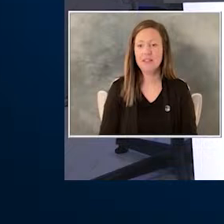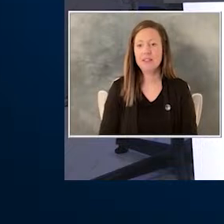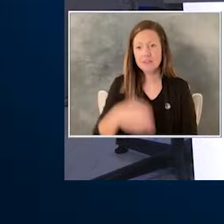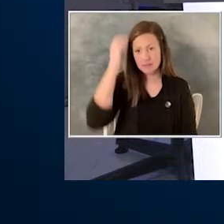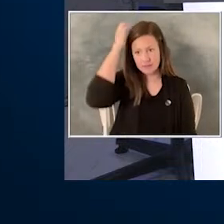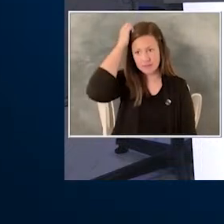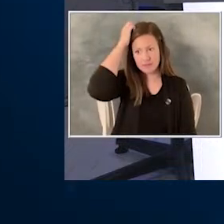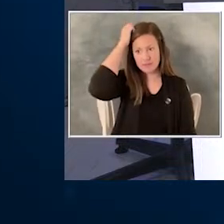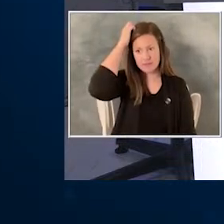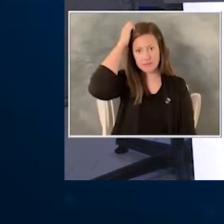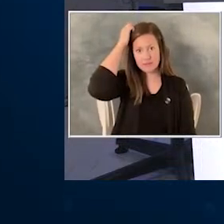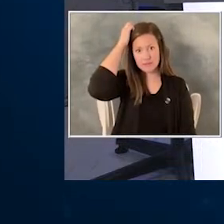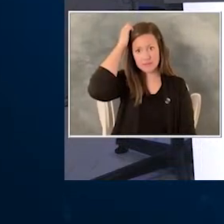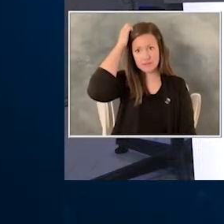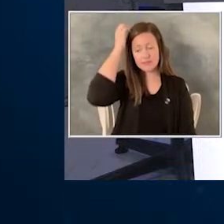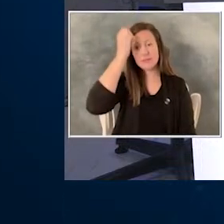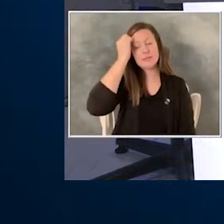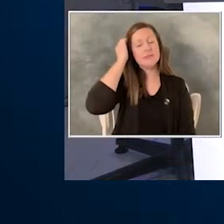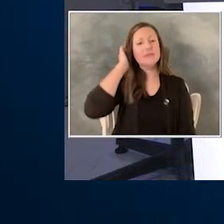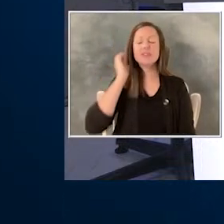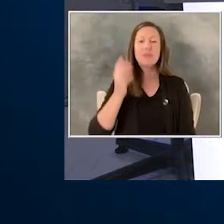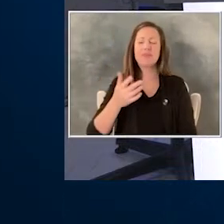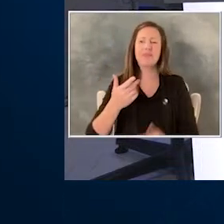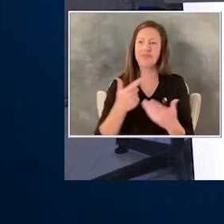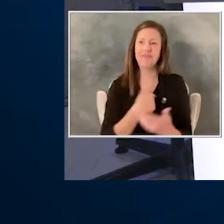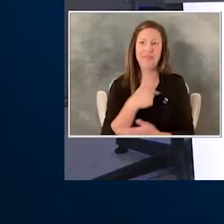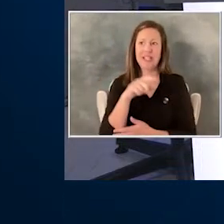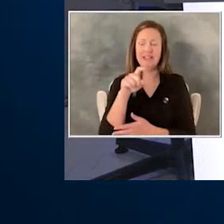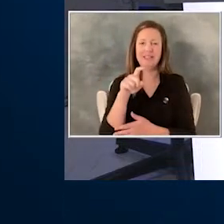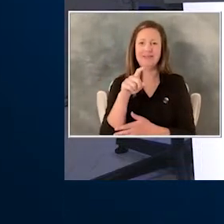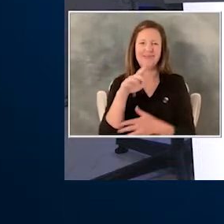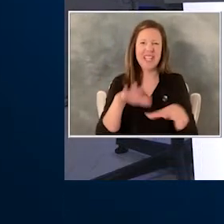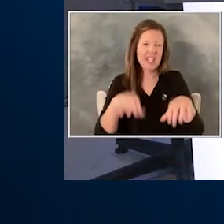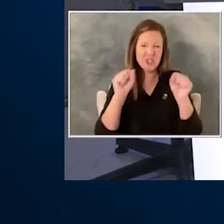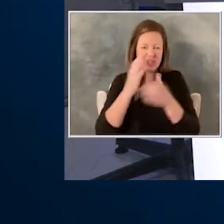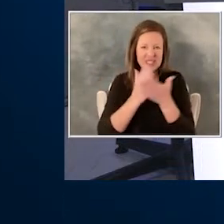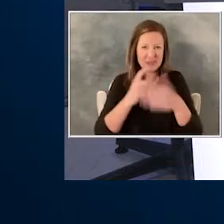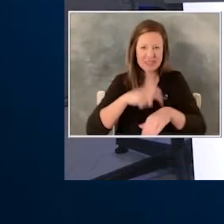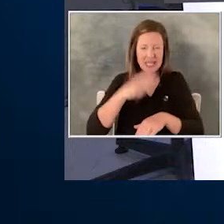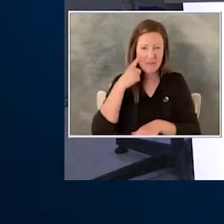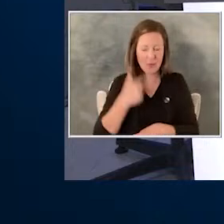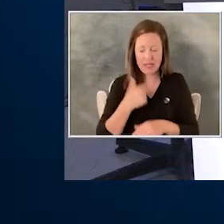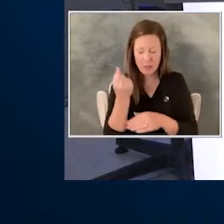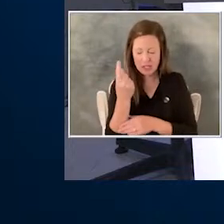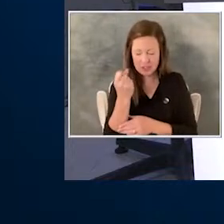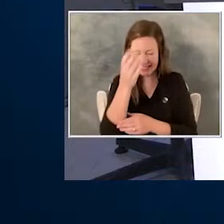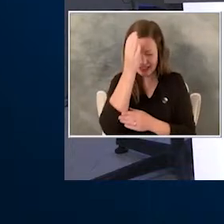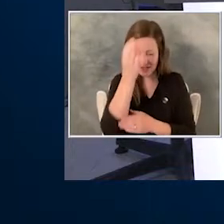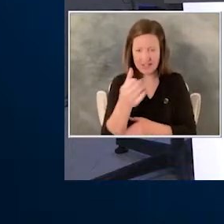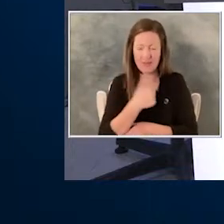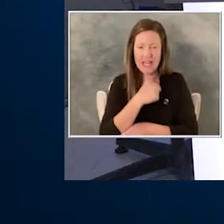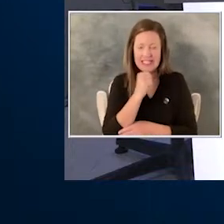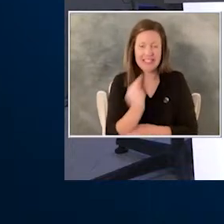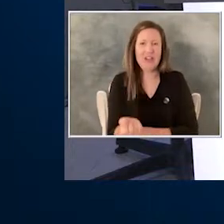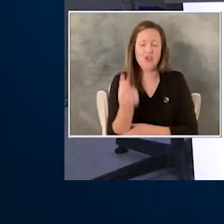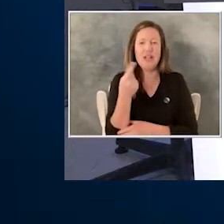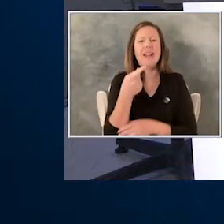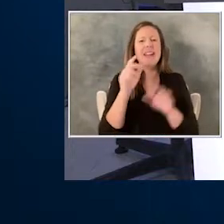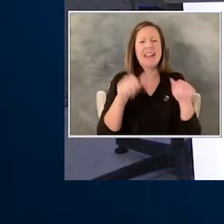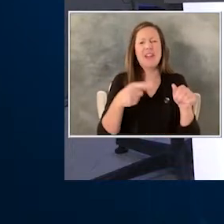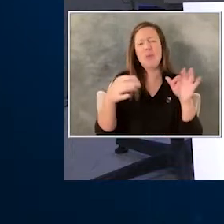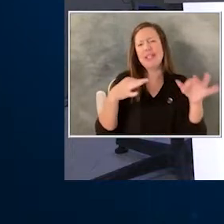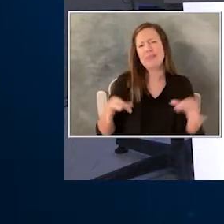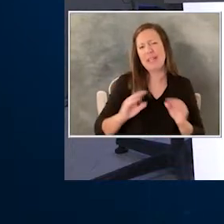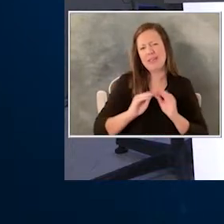grasp the concept because I hadn't heard of a kidney chain either. Can you explain to viewers who still aren't quite seeing it in their mind how a kidney chain